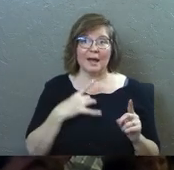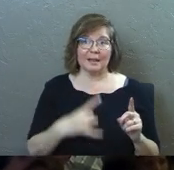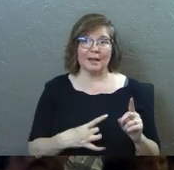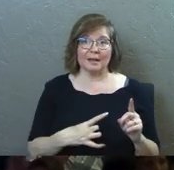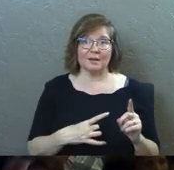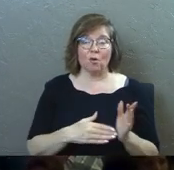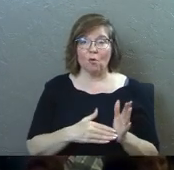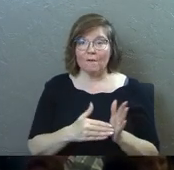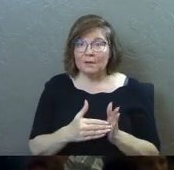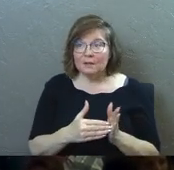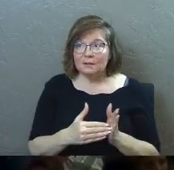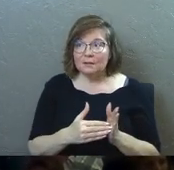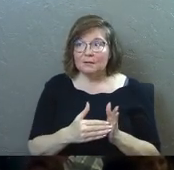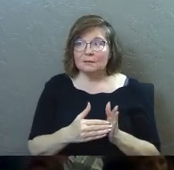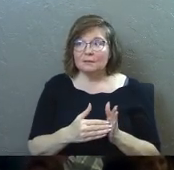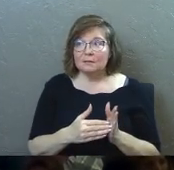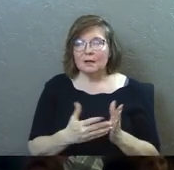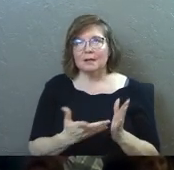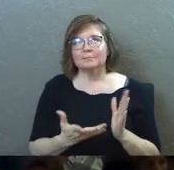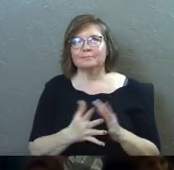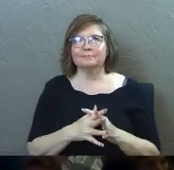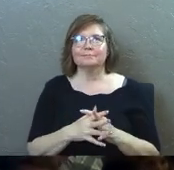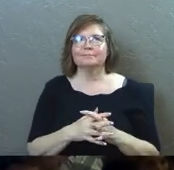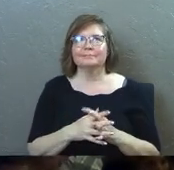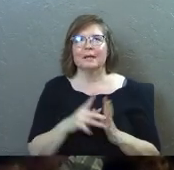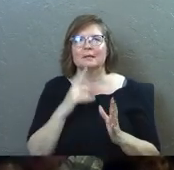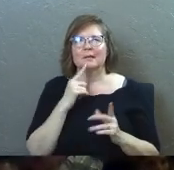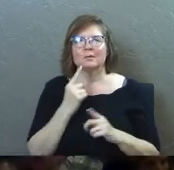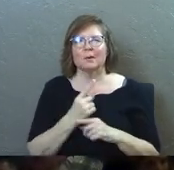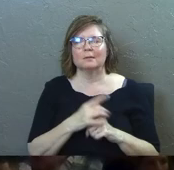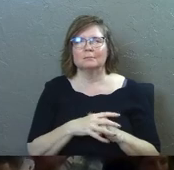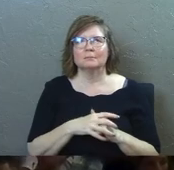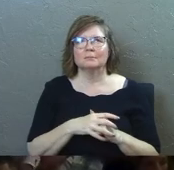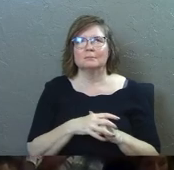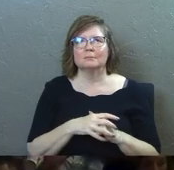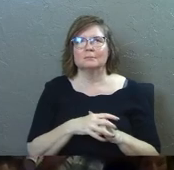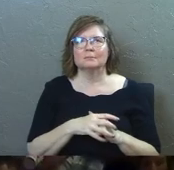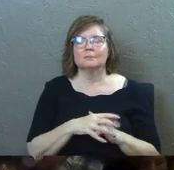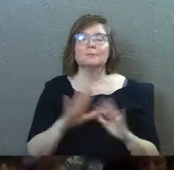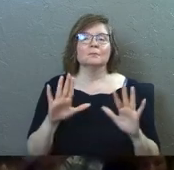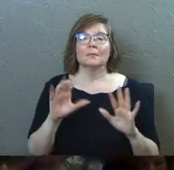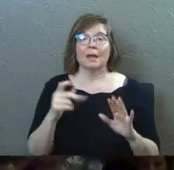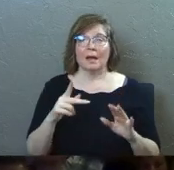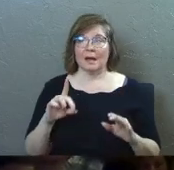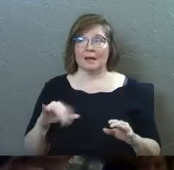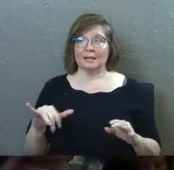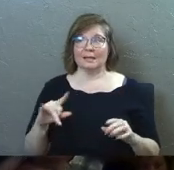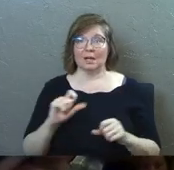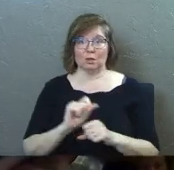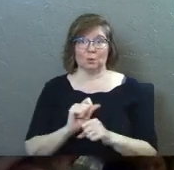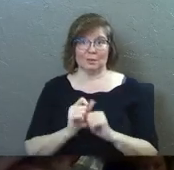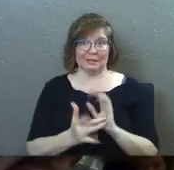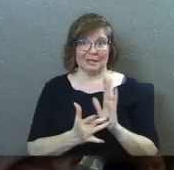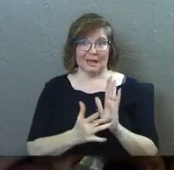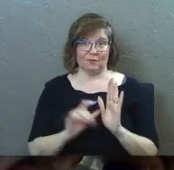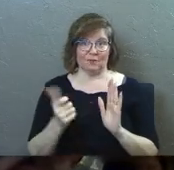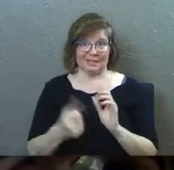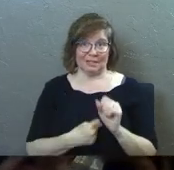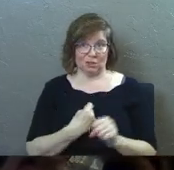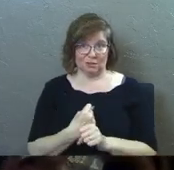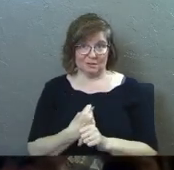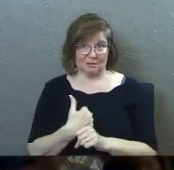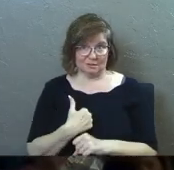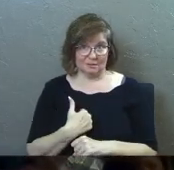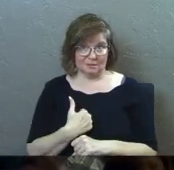like often, say this right. Okay, I did a career in technology for 10